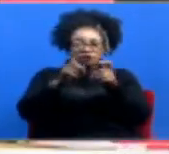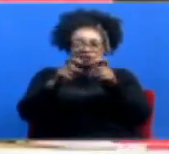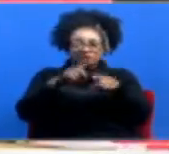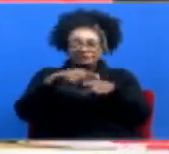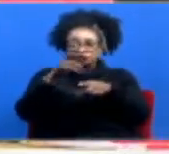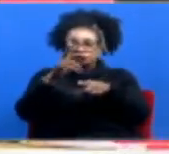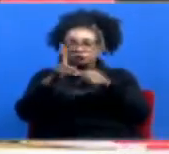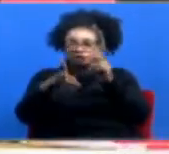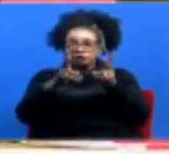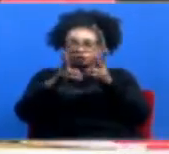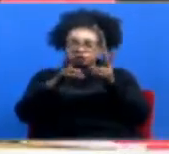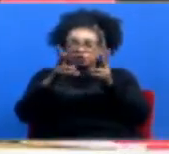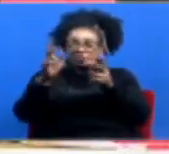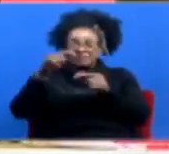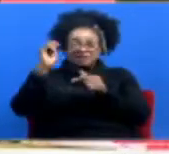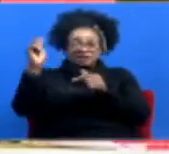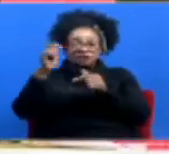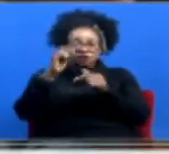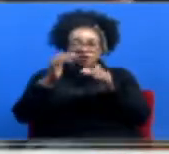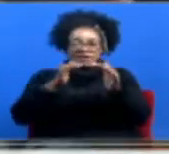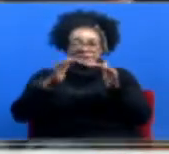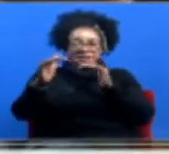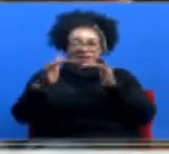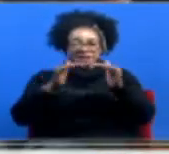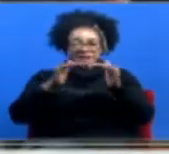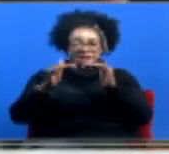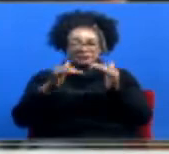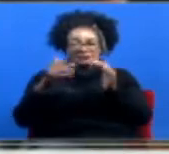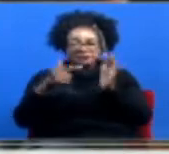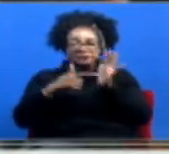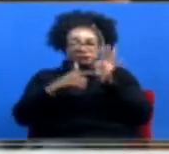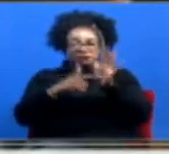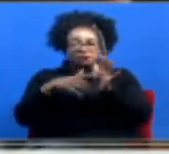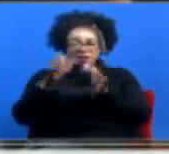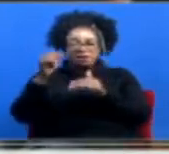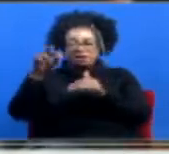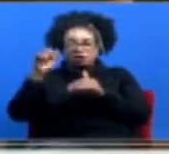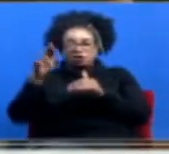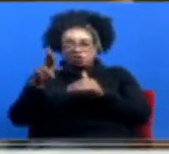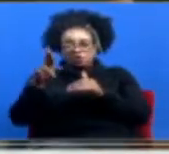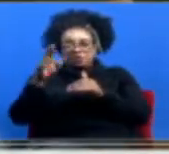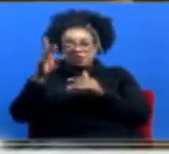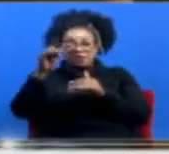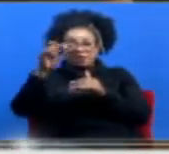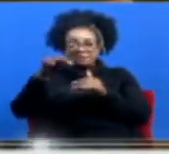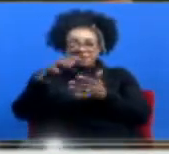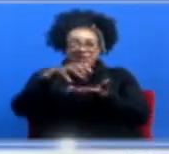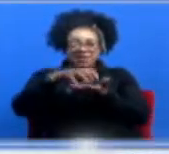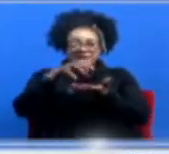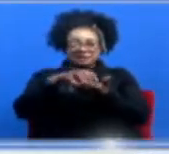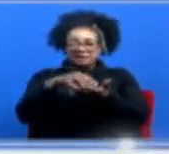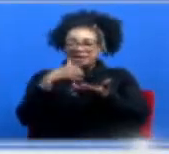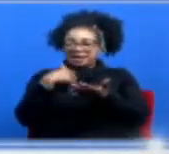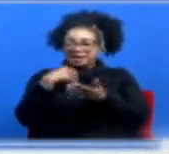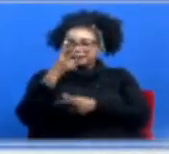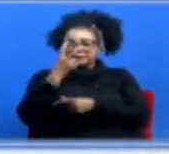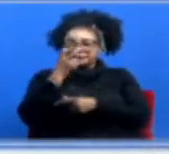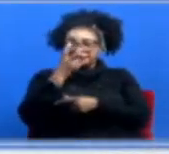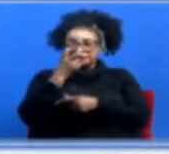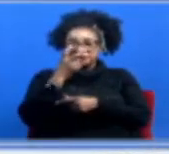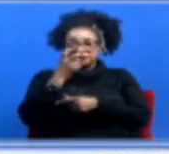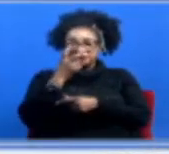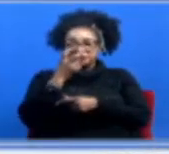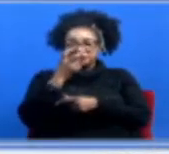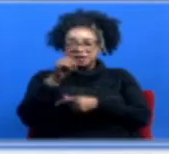presidential candidates' debate, appeared to insinuate that the Aror and Kimore Dam case was full of mischief. This person,